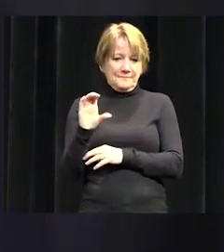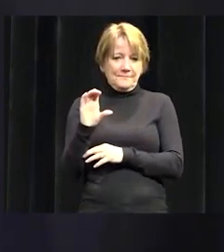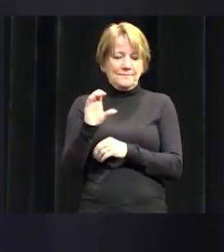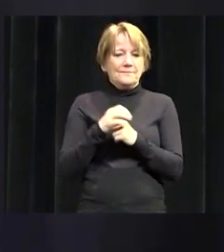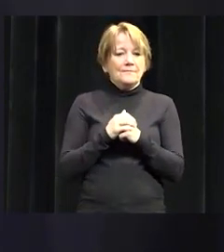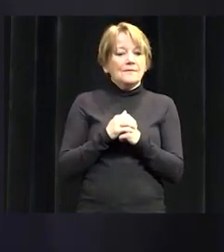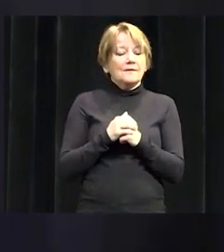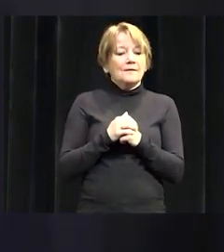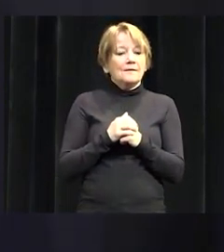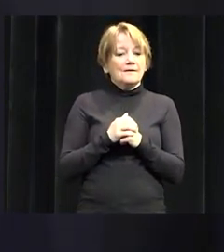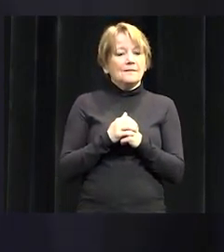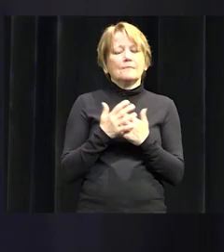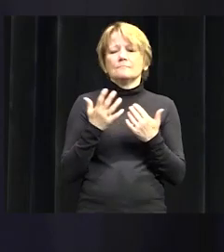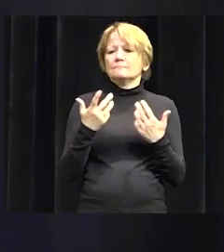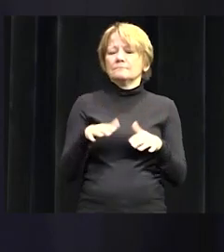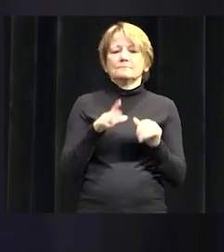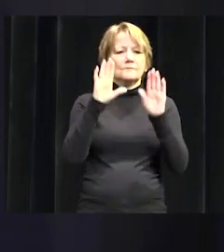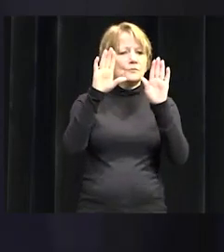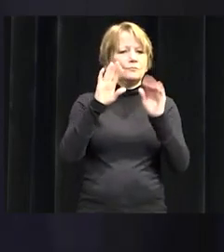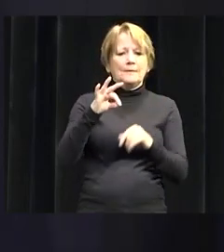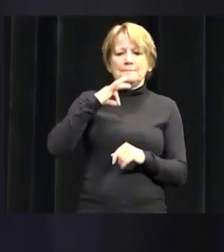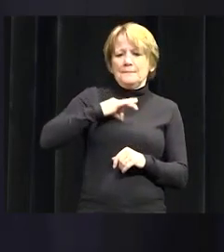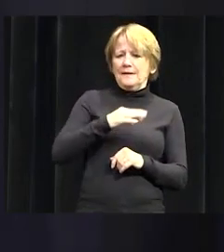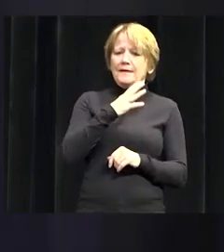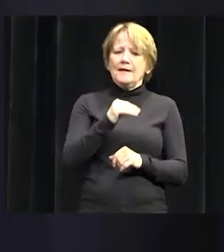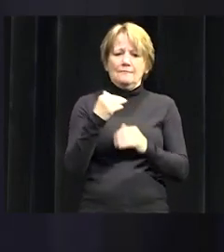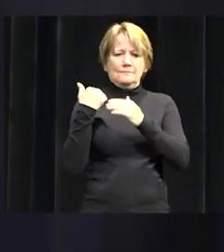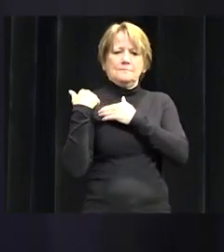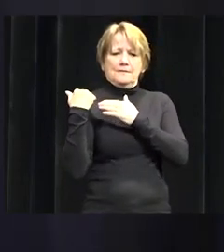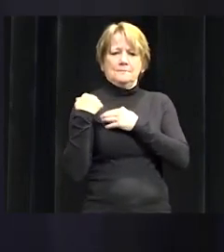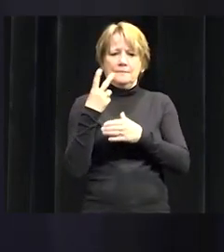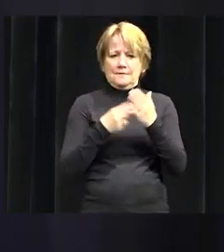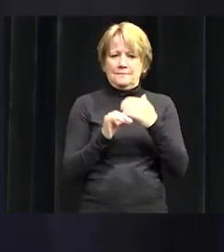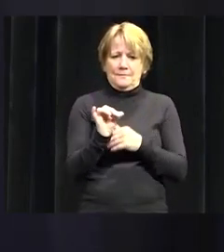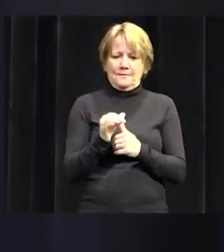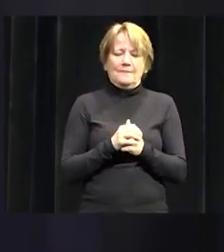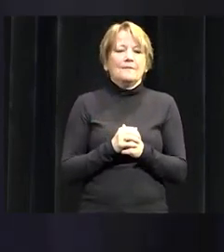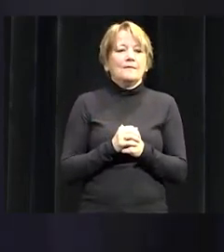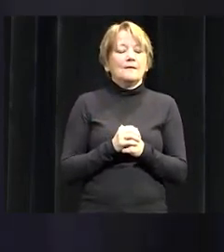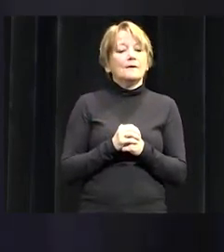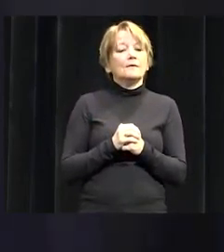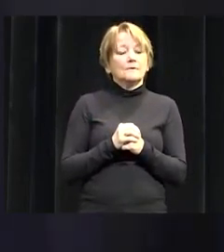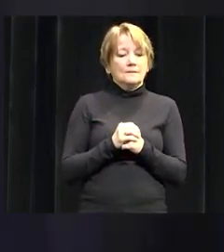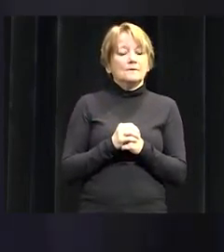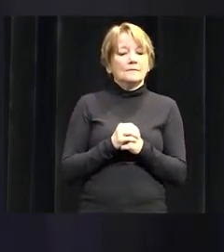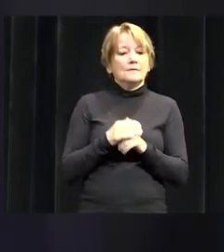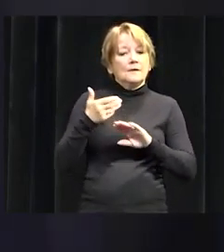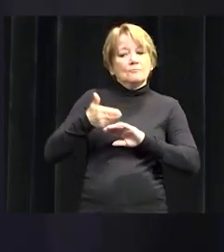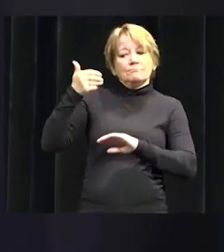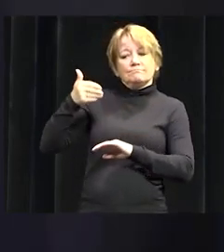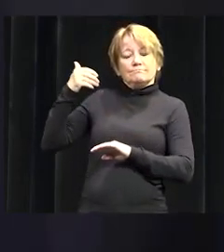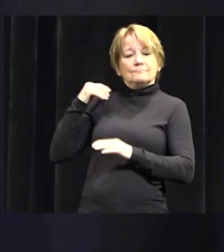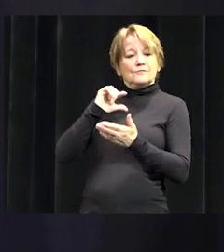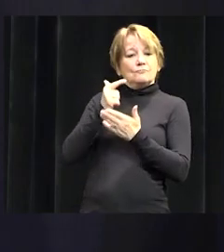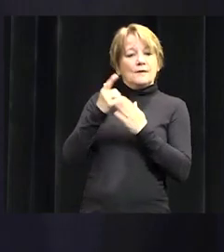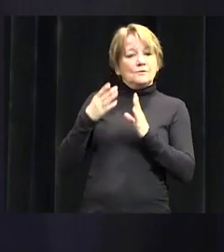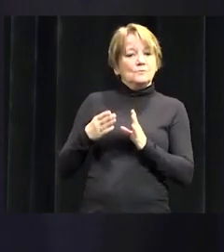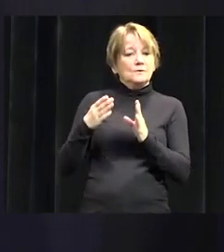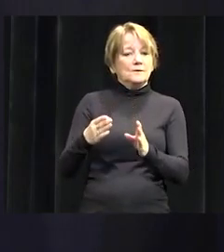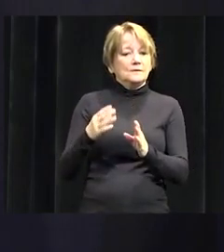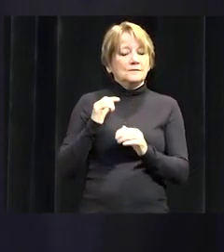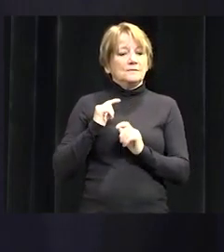College, which brings you great benefit and great responsibility. Because of those who have come before